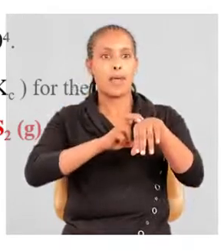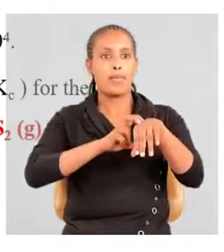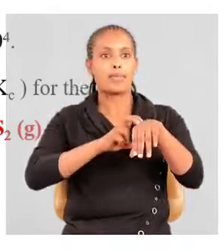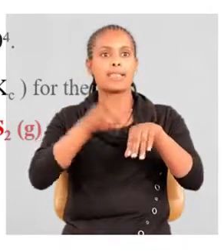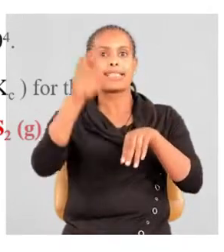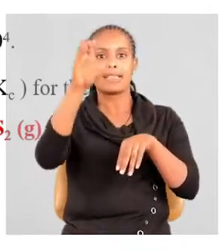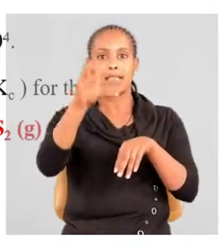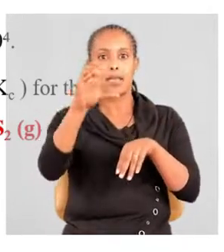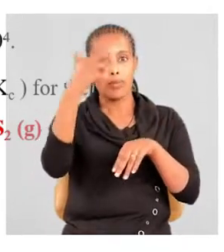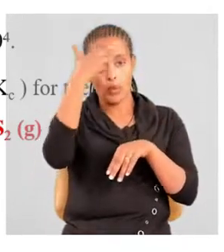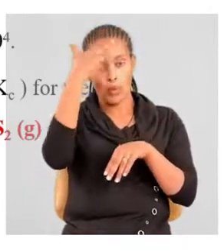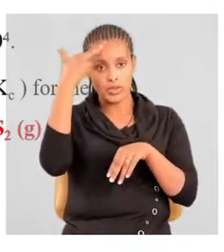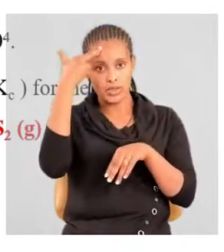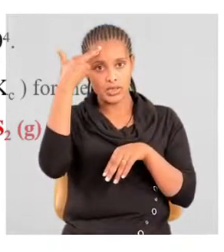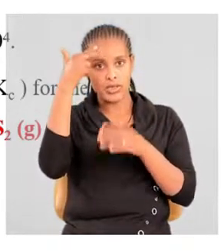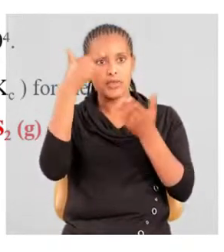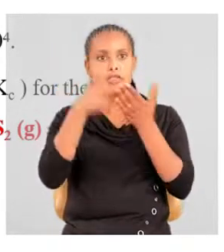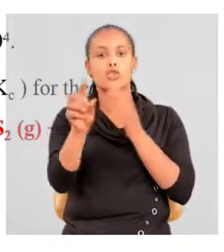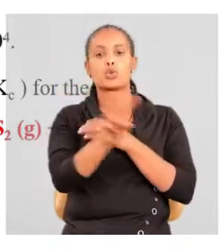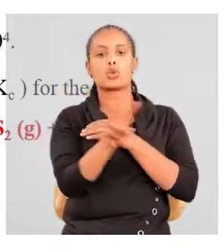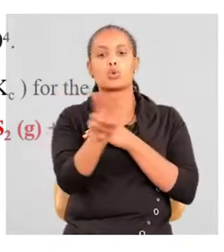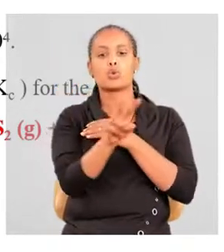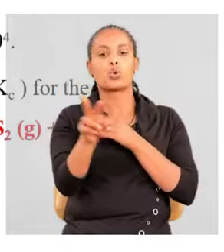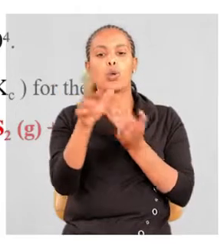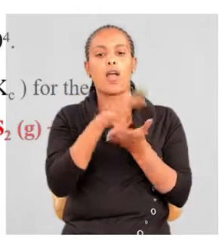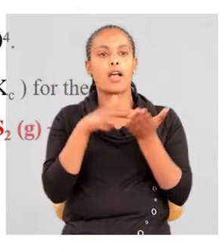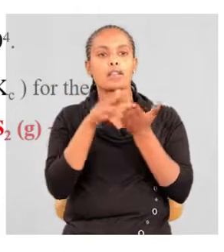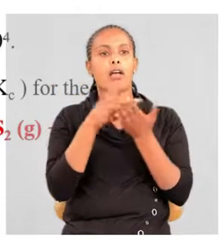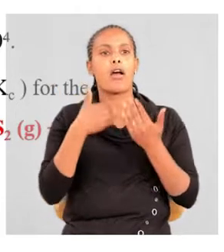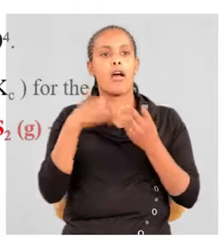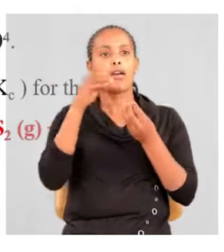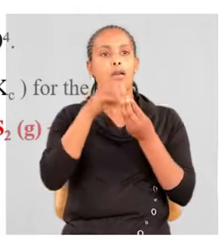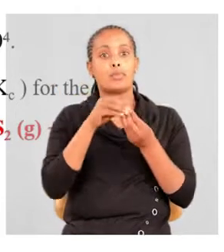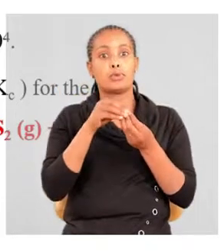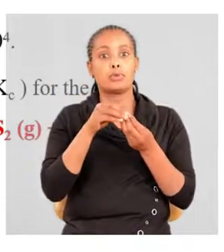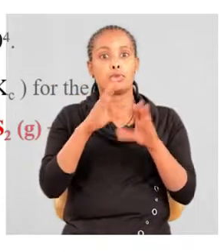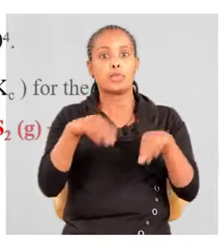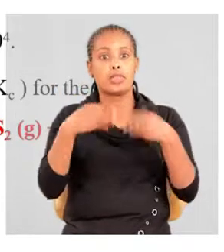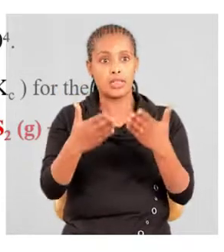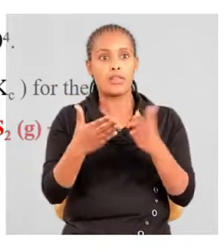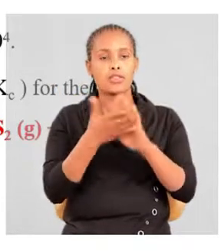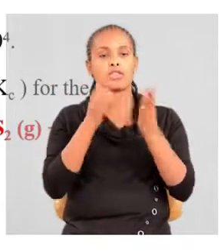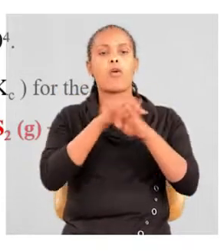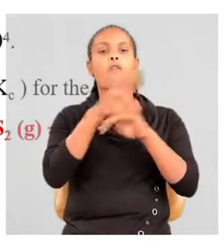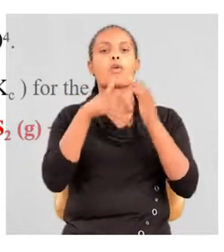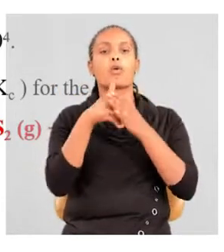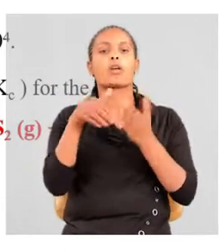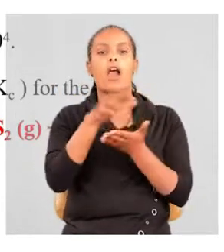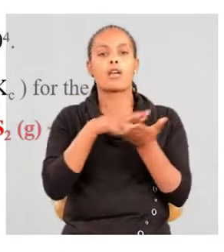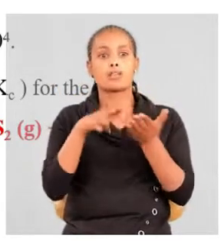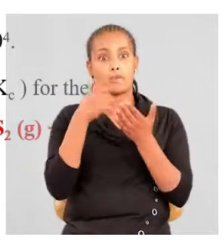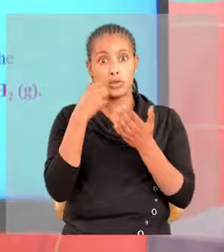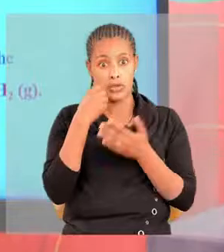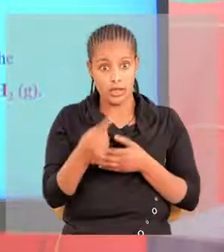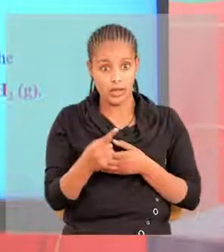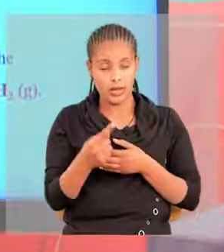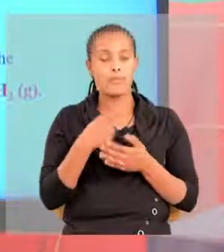C, because these two reactions add up to give this overall reaction. You